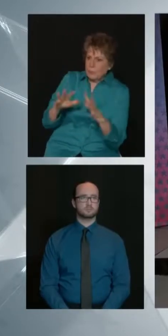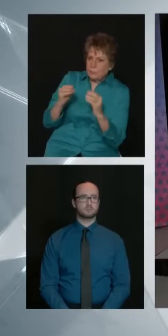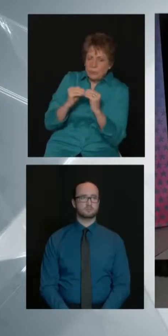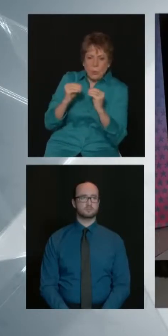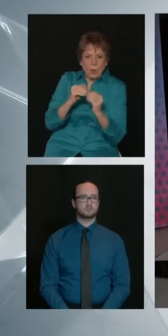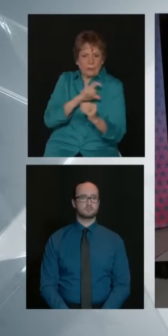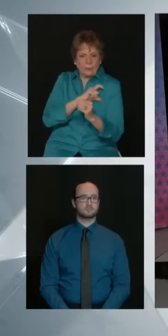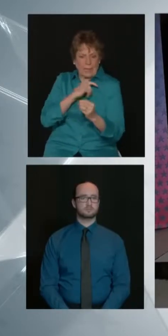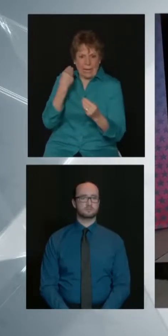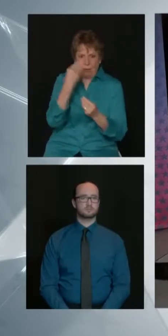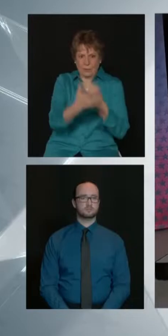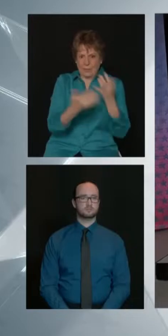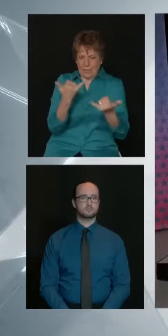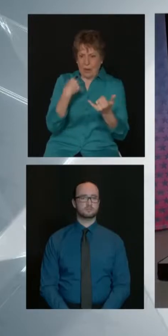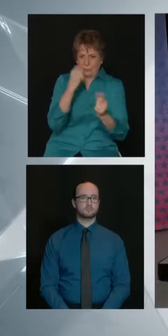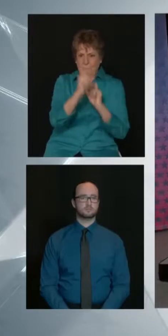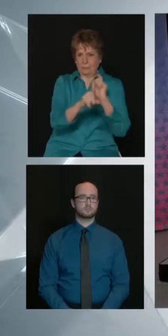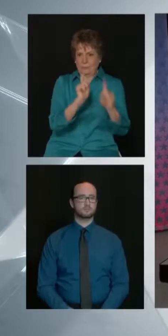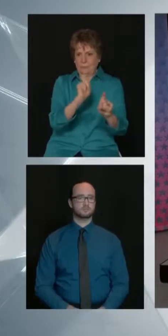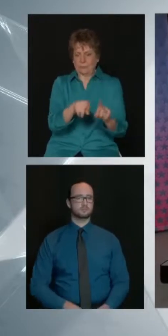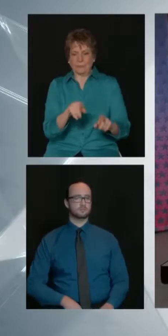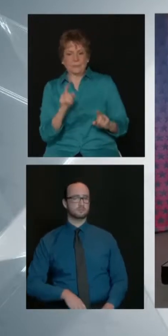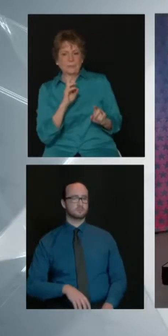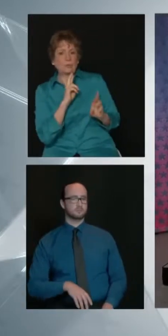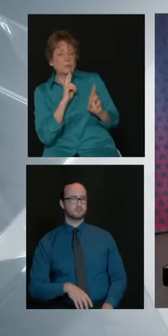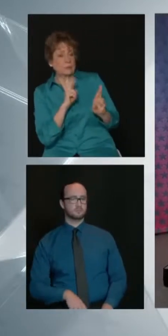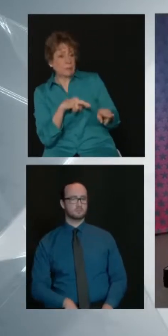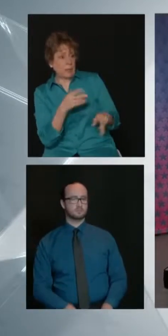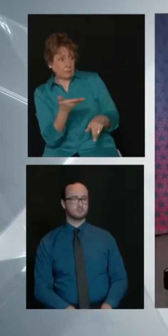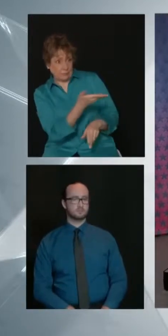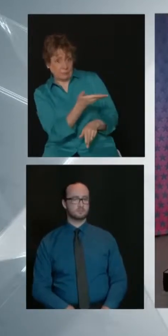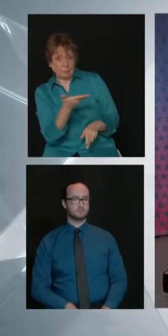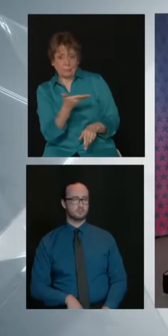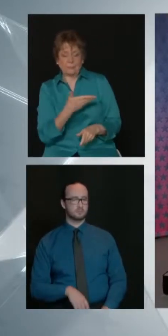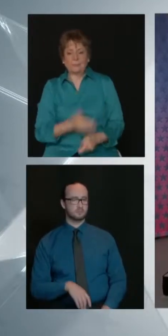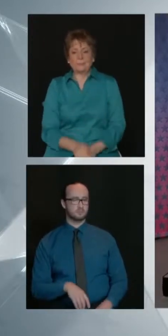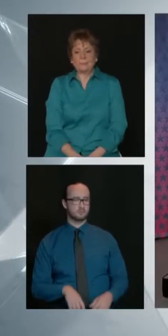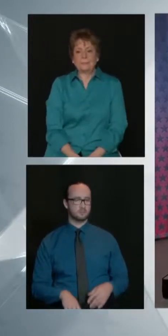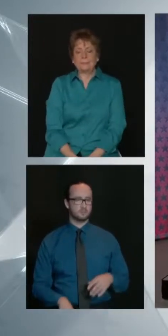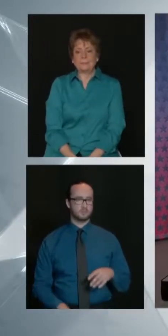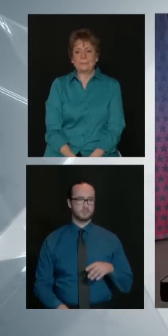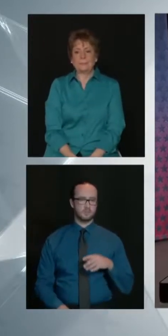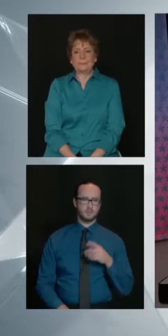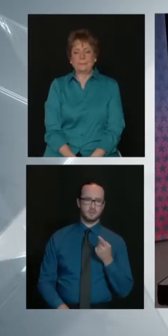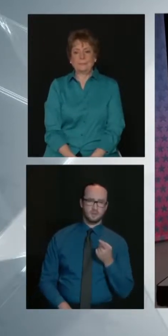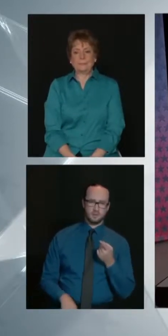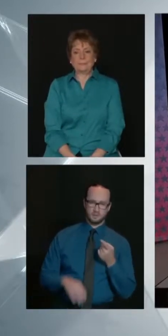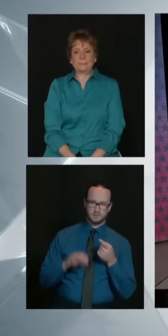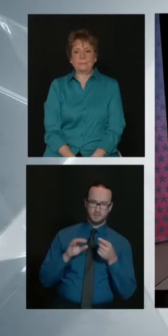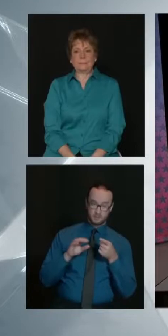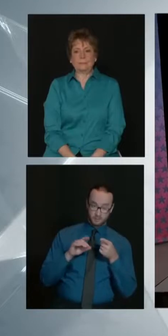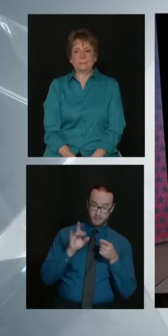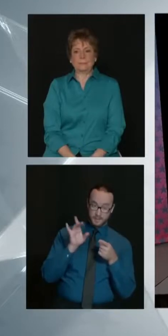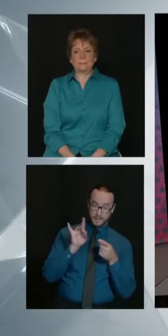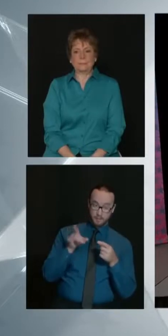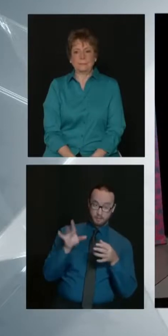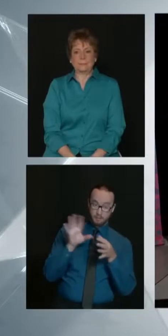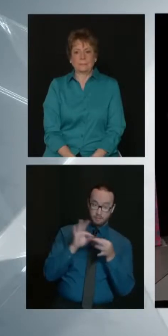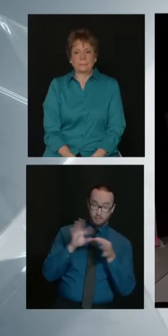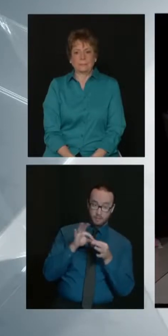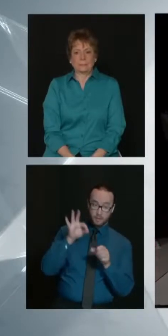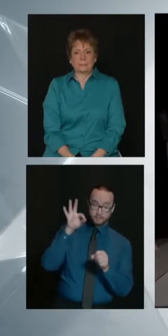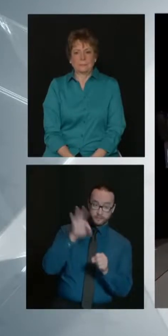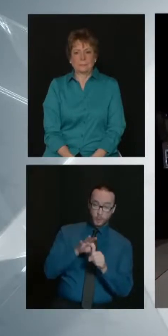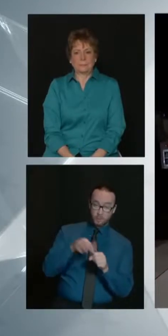please. Did you or did you not vote to reject 18,000 more Border Patrol agents in the Inflation Reduction